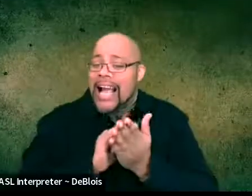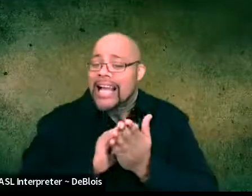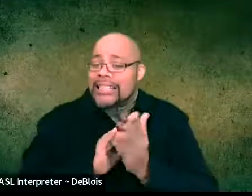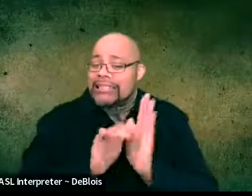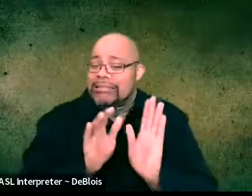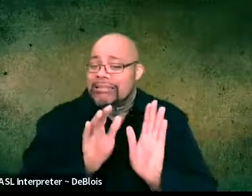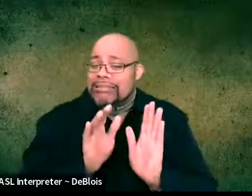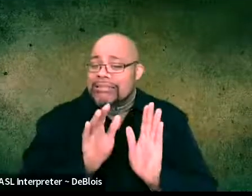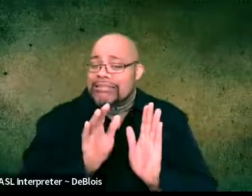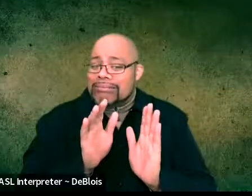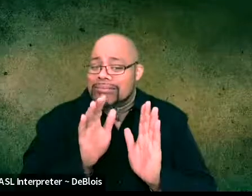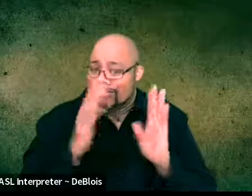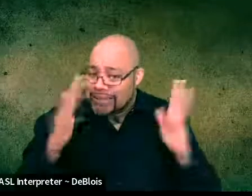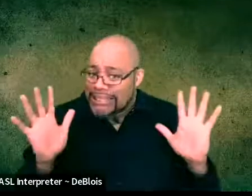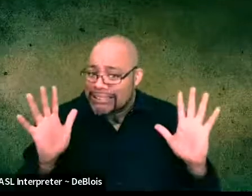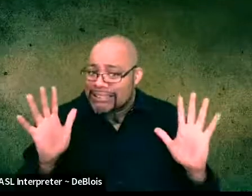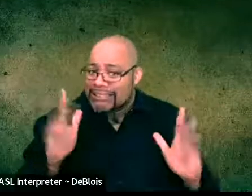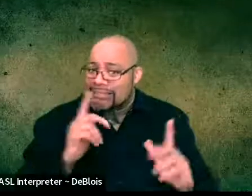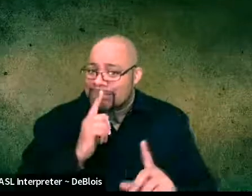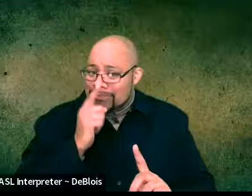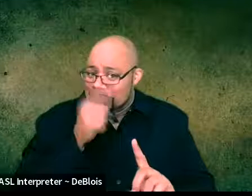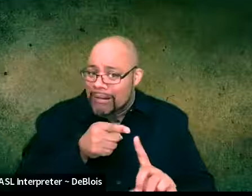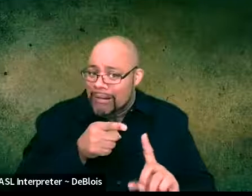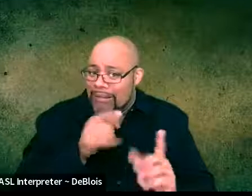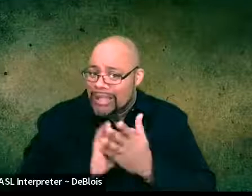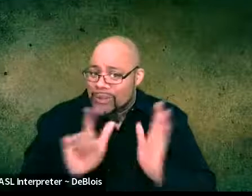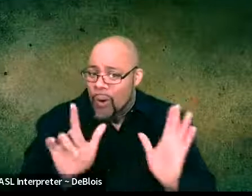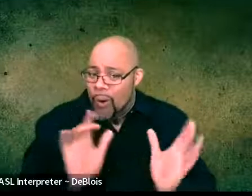was written.